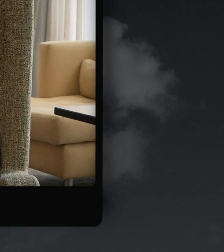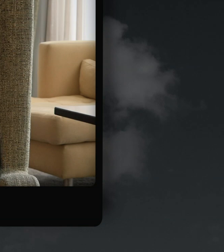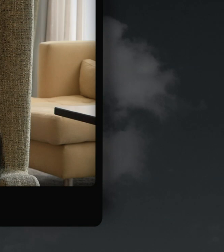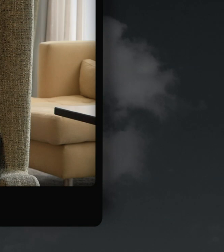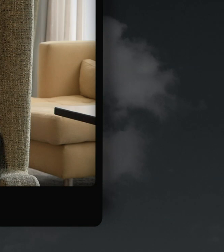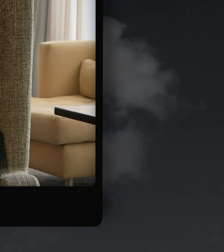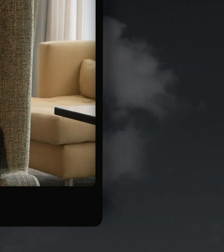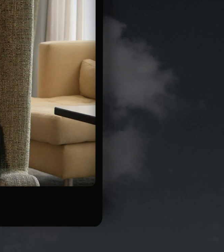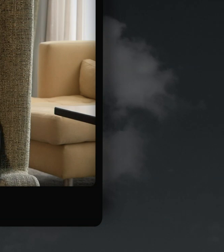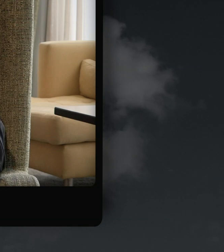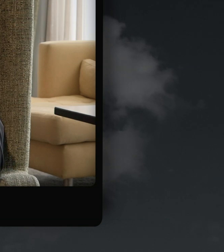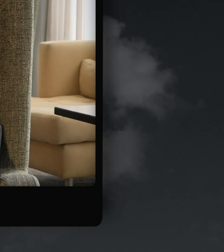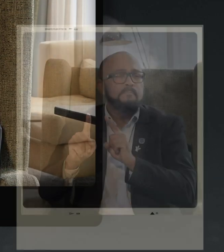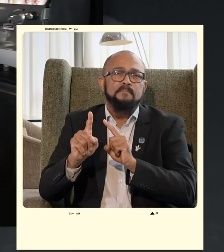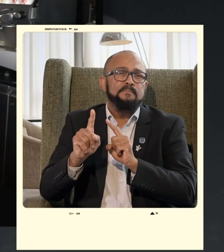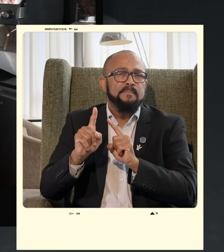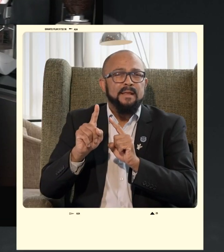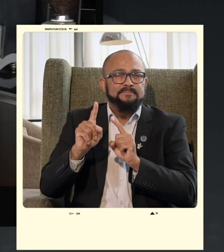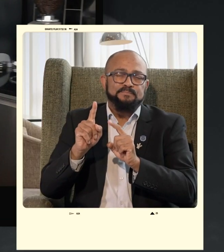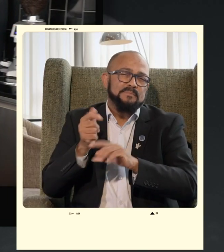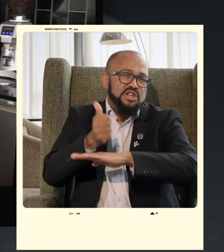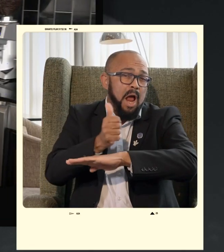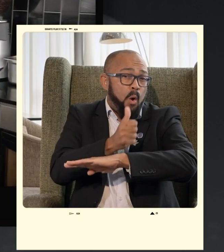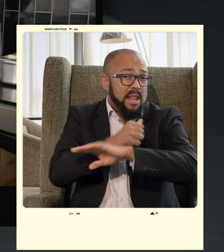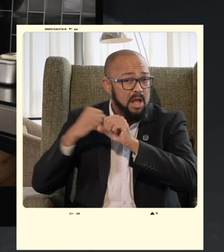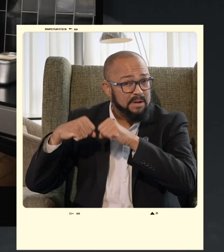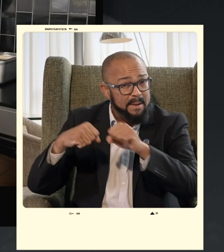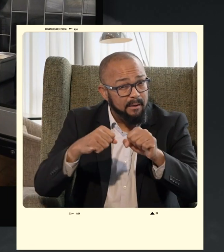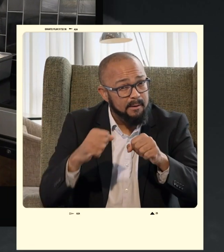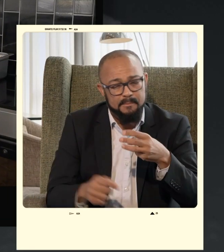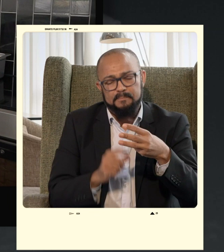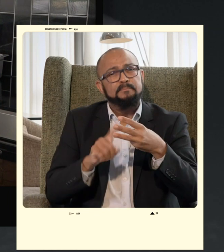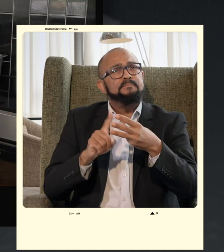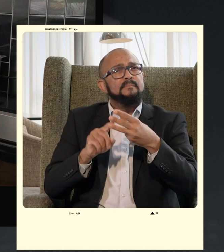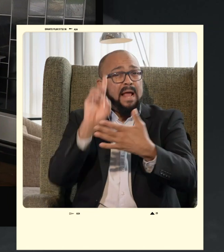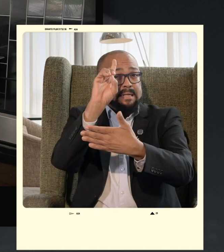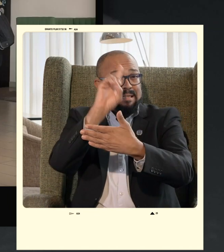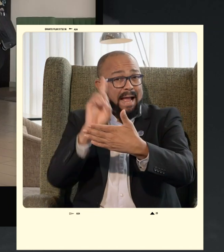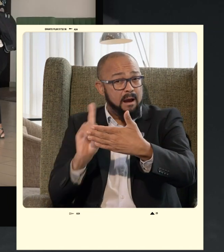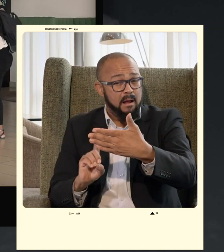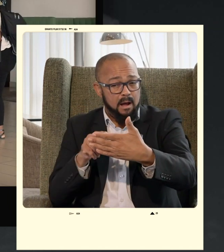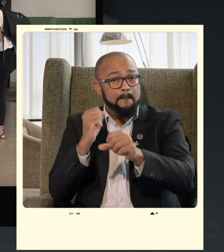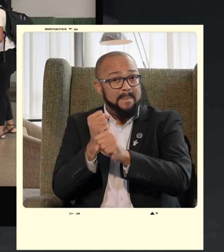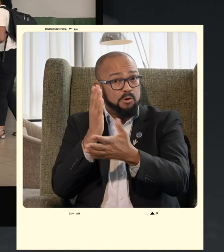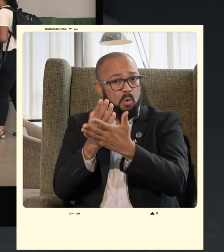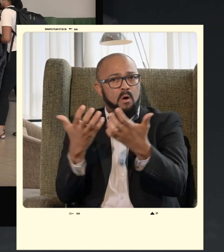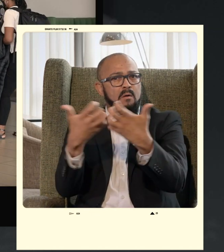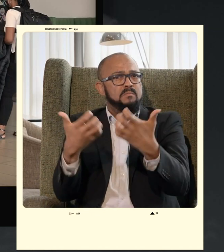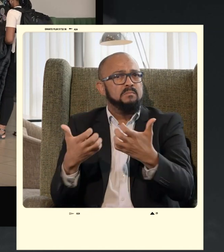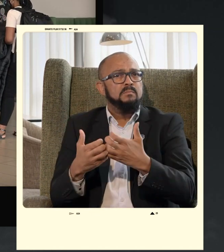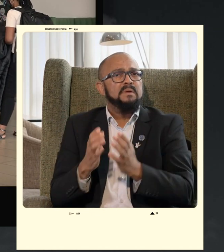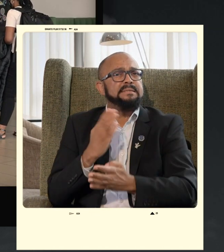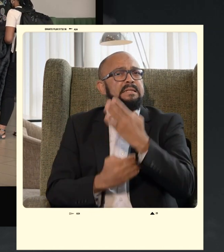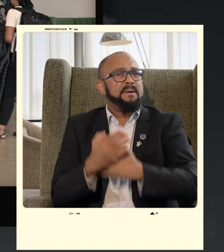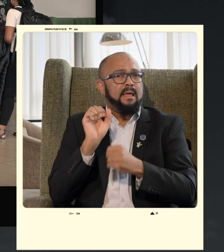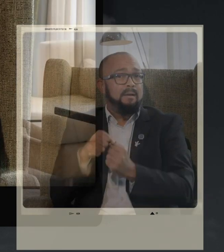business and to really be very careful of shareholders' agreements, to study those agreements and